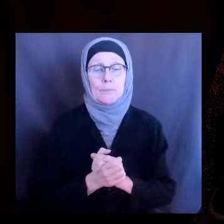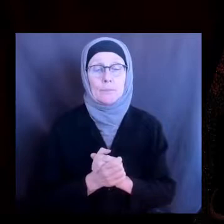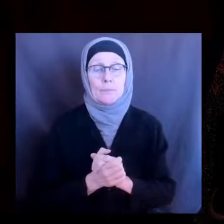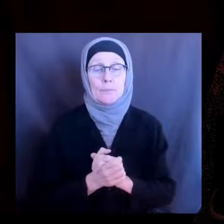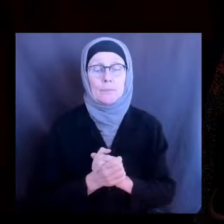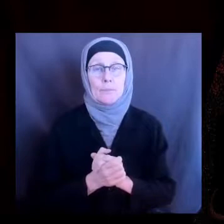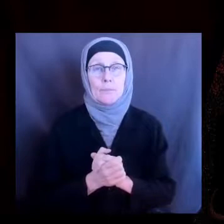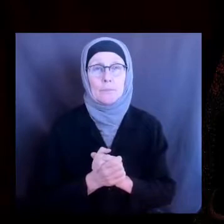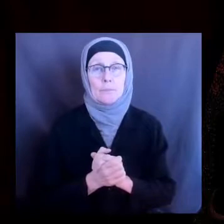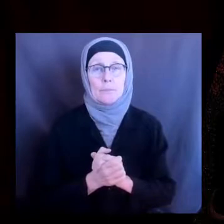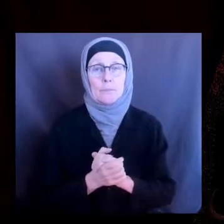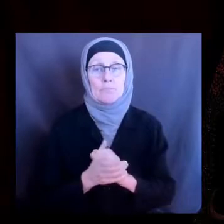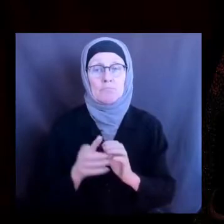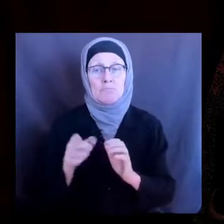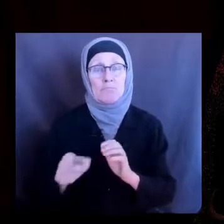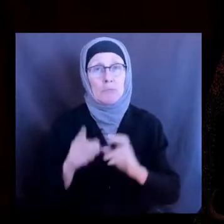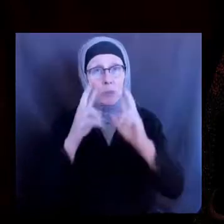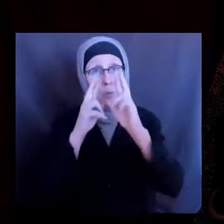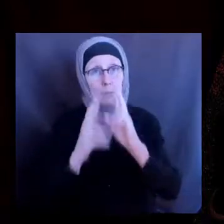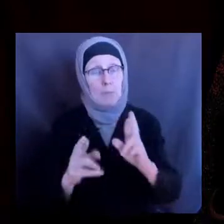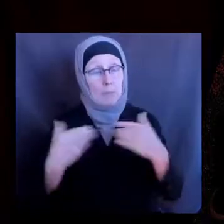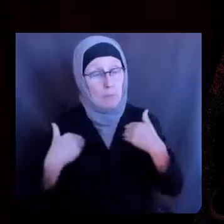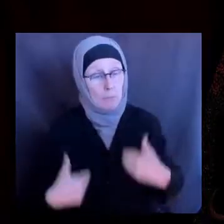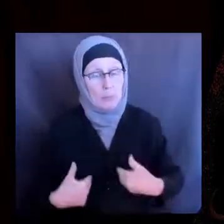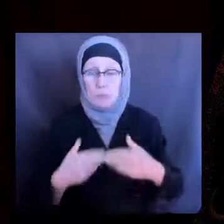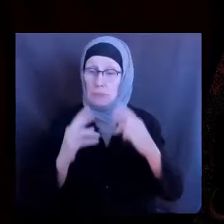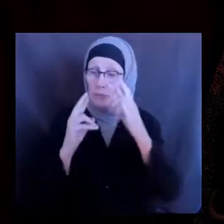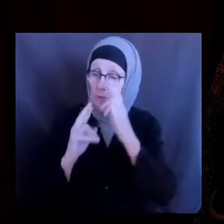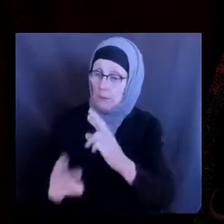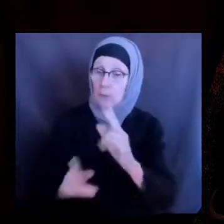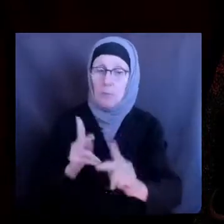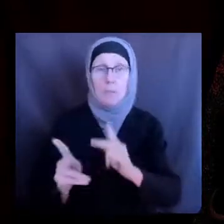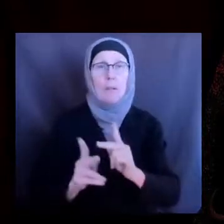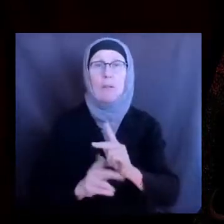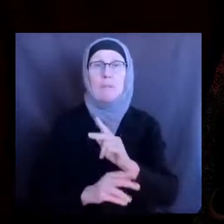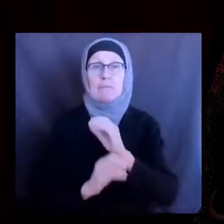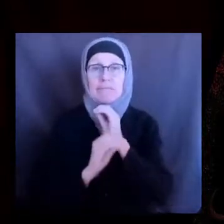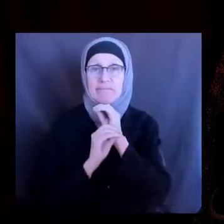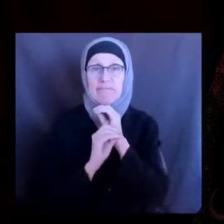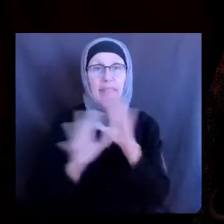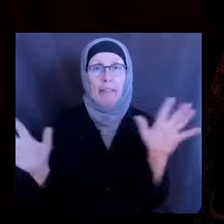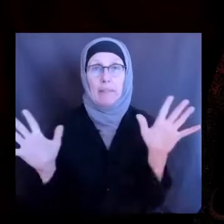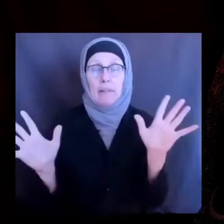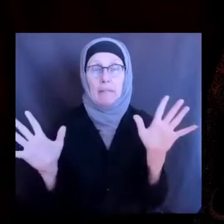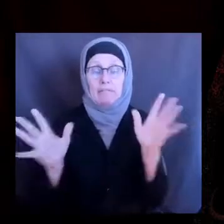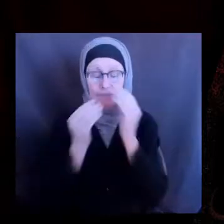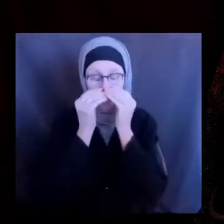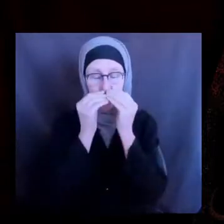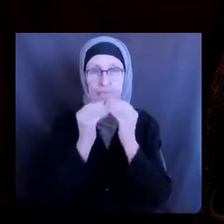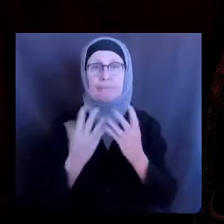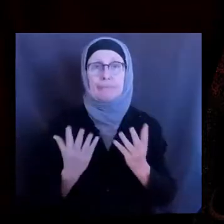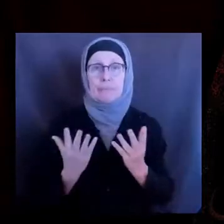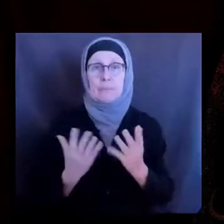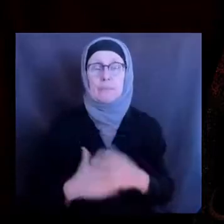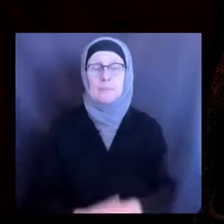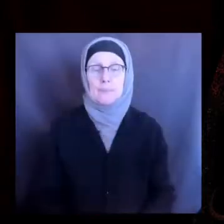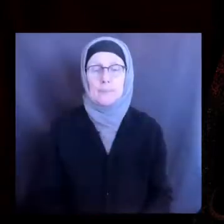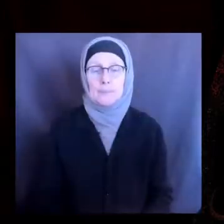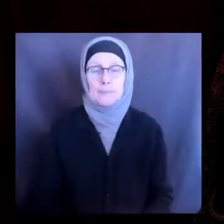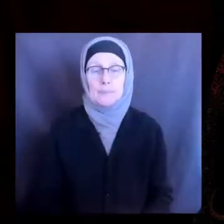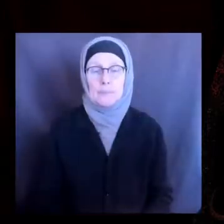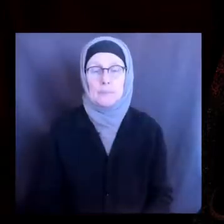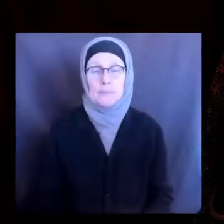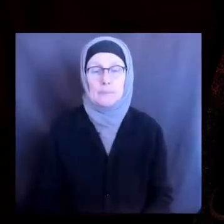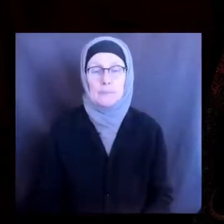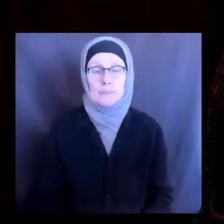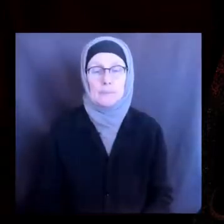In the Battle of Uhud, when he saw what the grandmother of Yazid had done to the